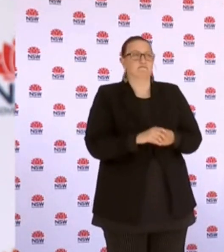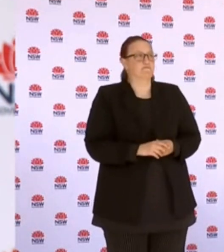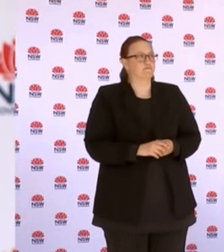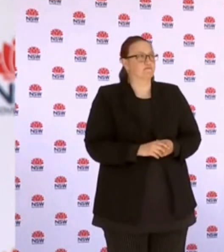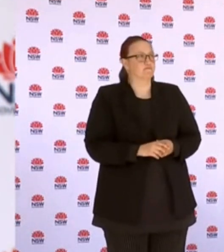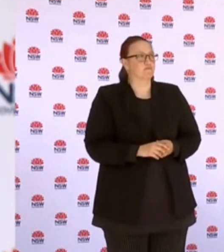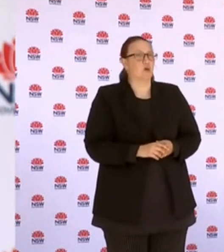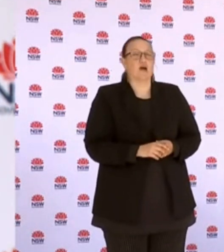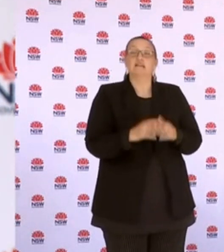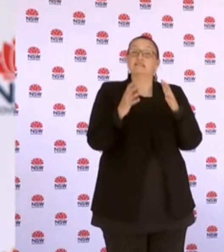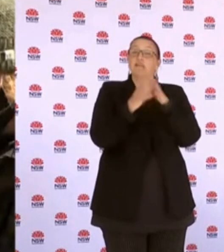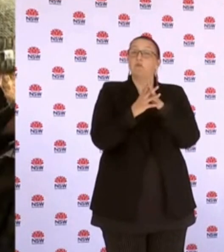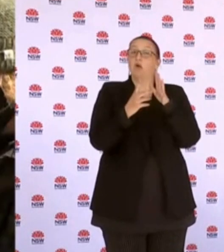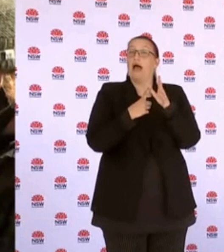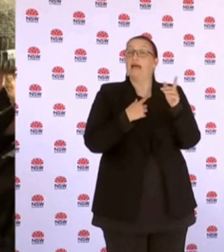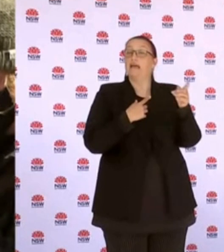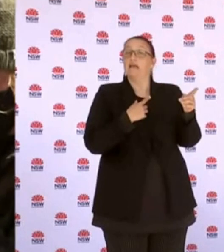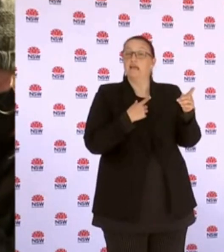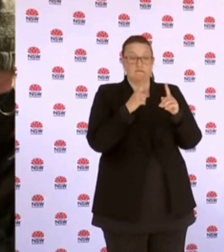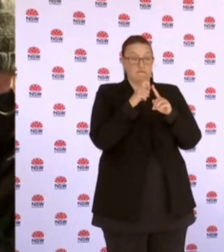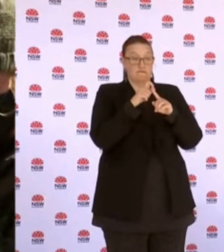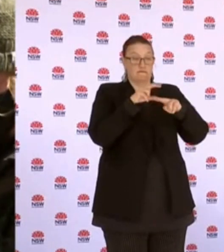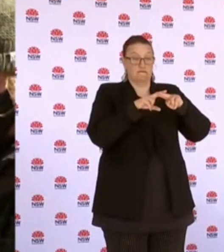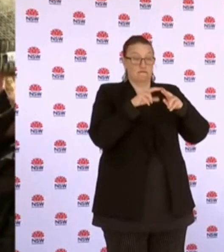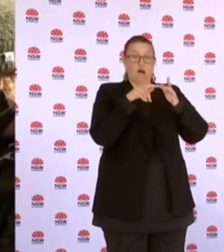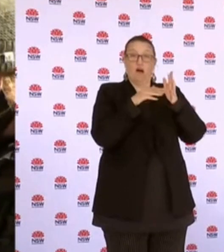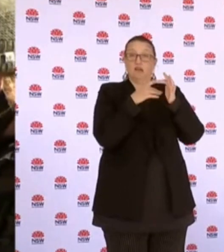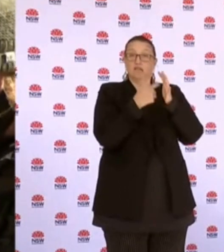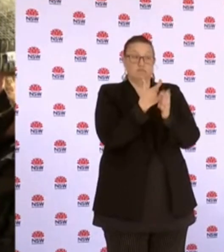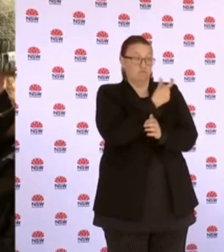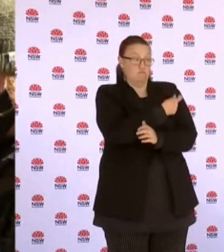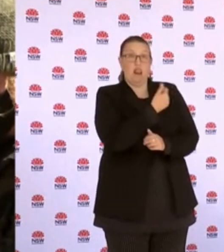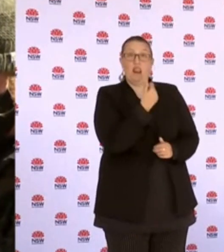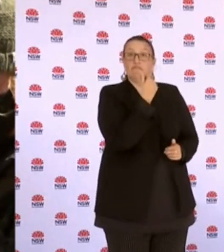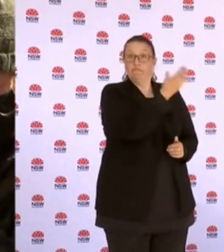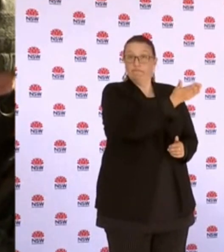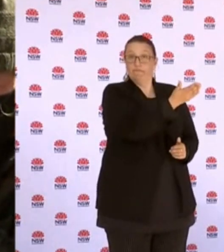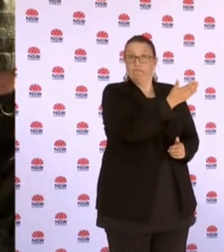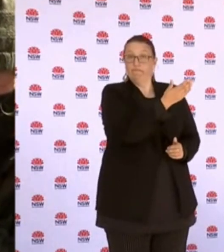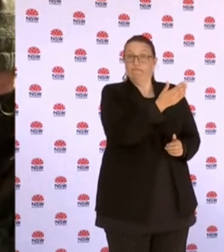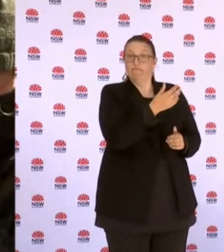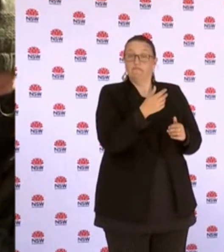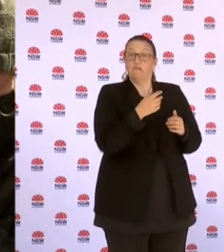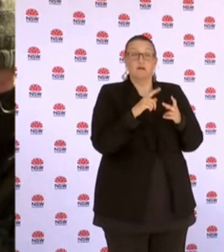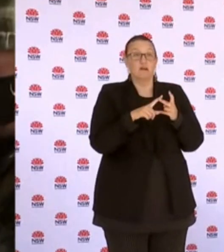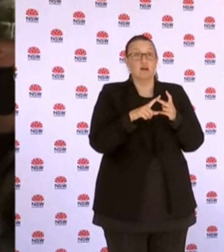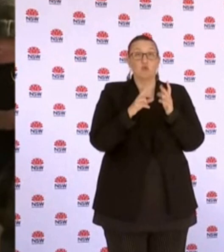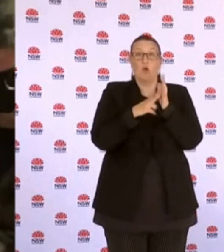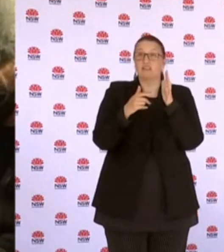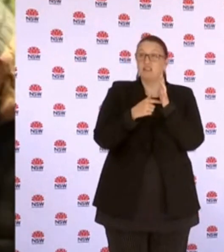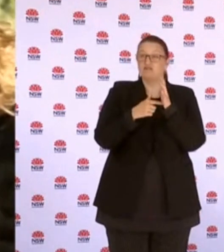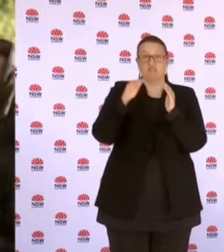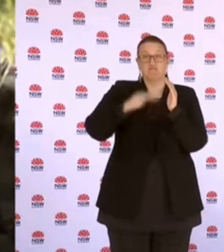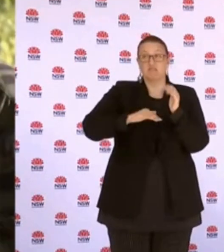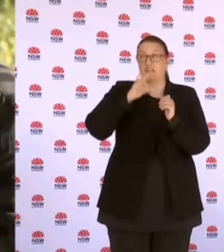over 30s in WA and the over 16s in the Northern Territory. Given the heightened risk here, can we redirect more Pfizer here?